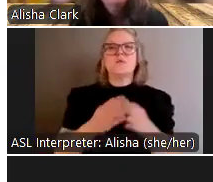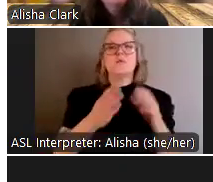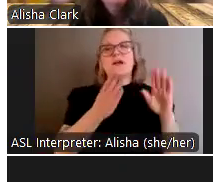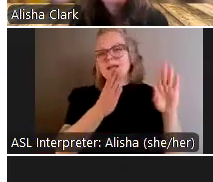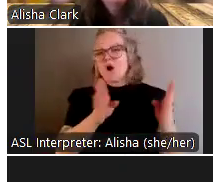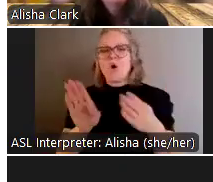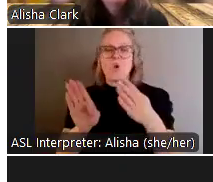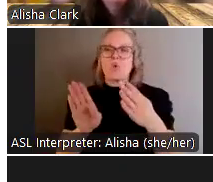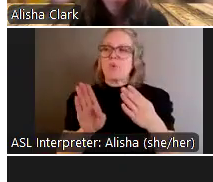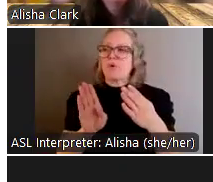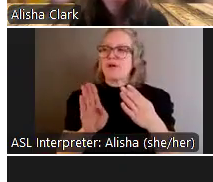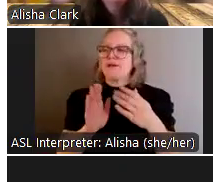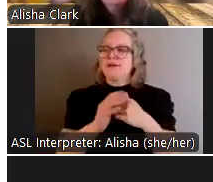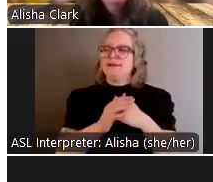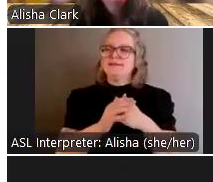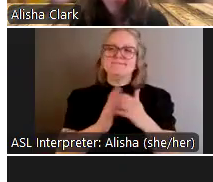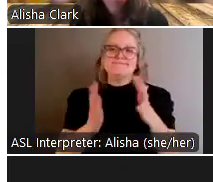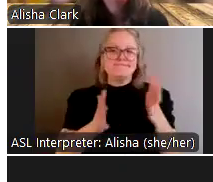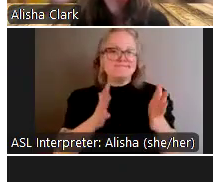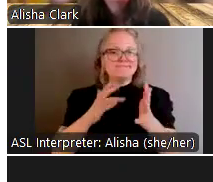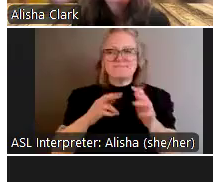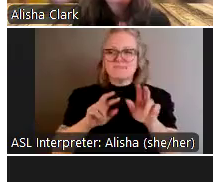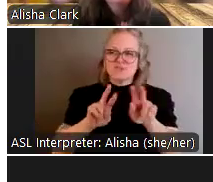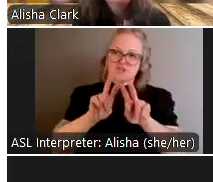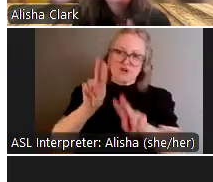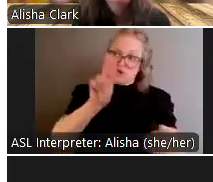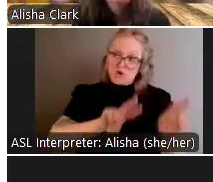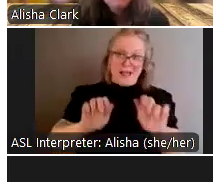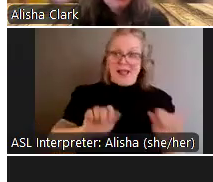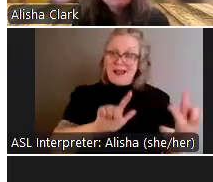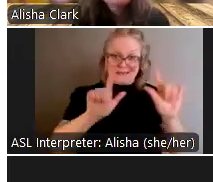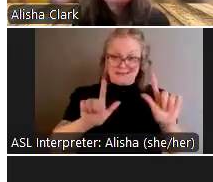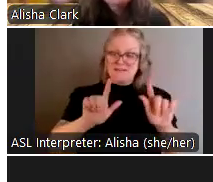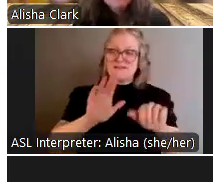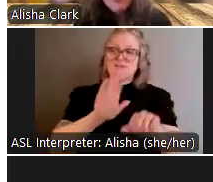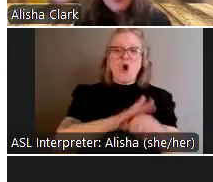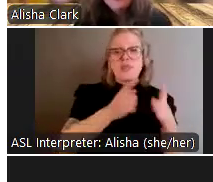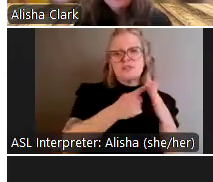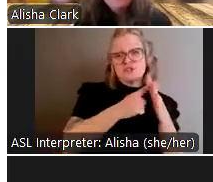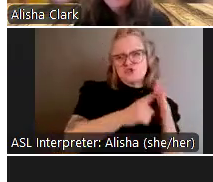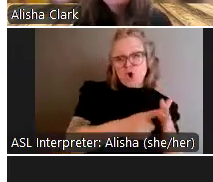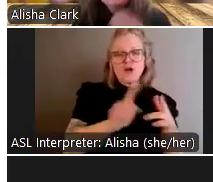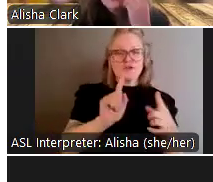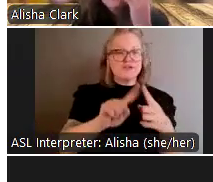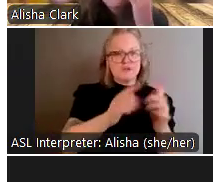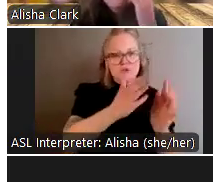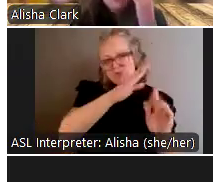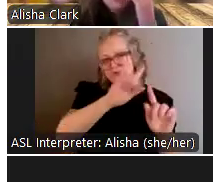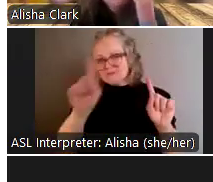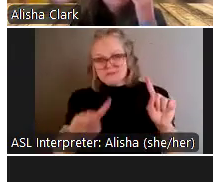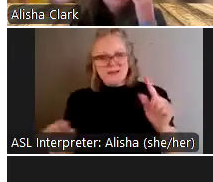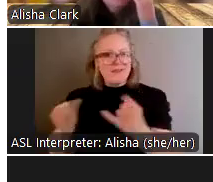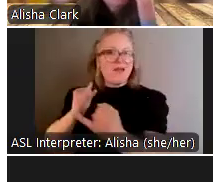go just look at it on the start to the end, just to kind of give you